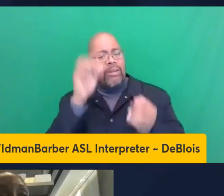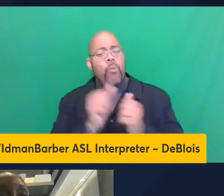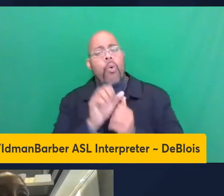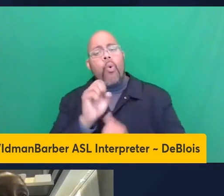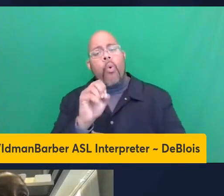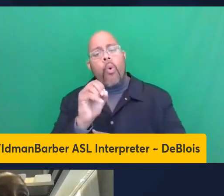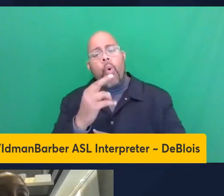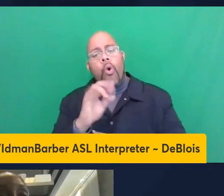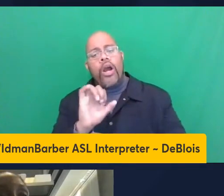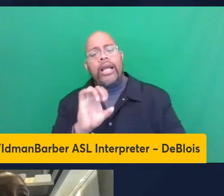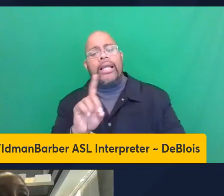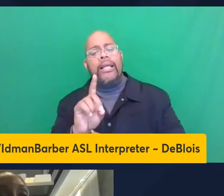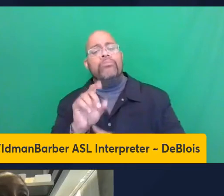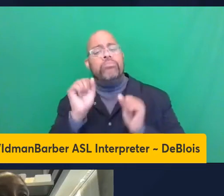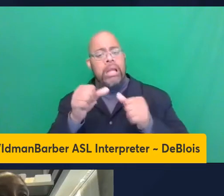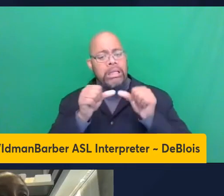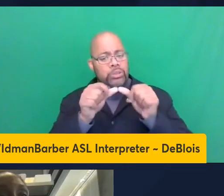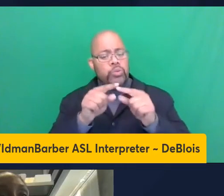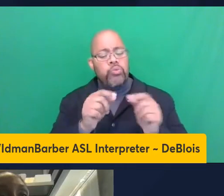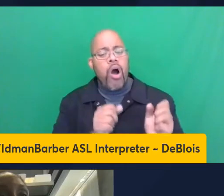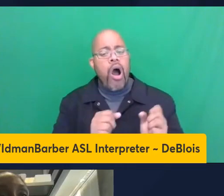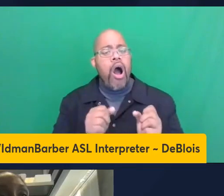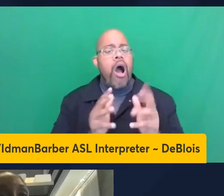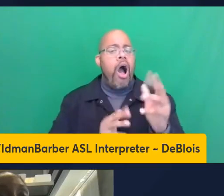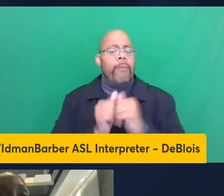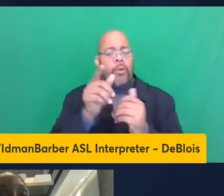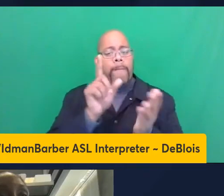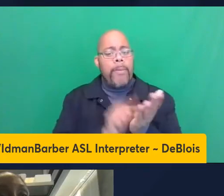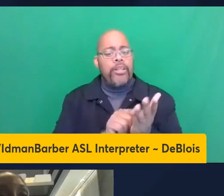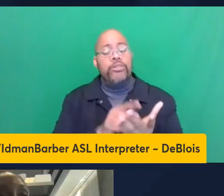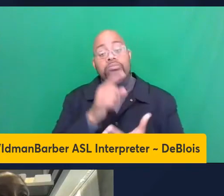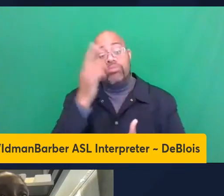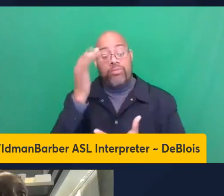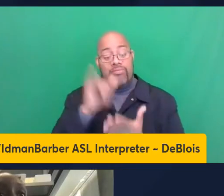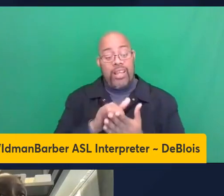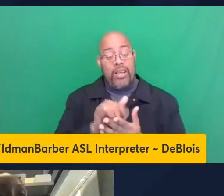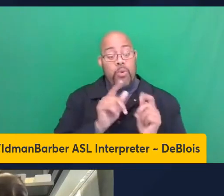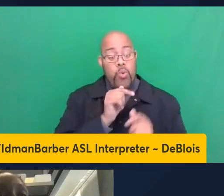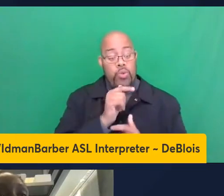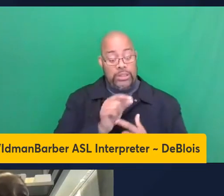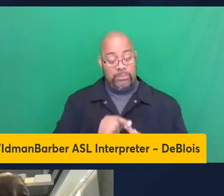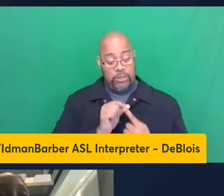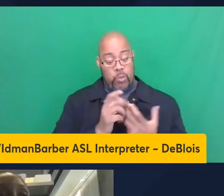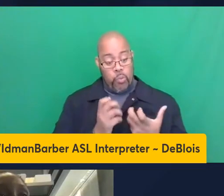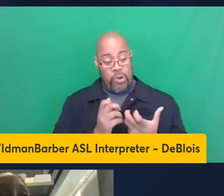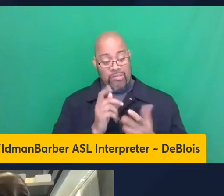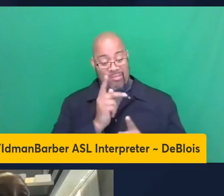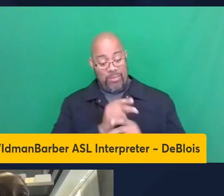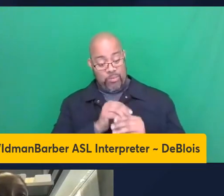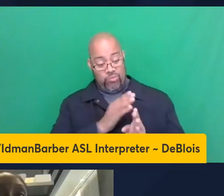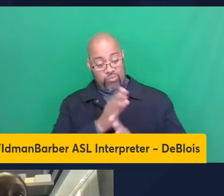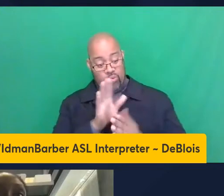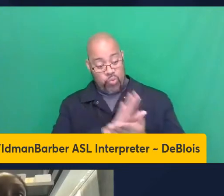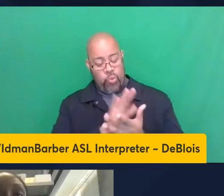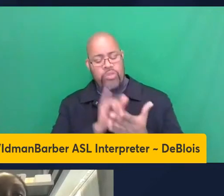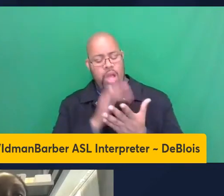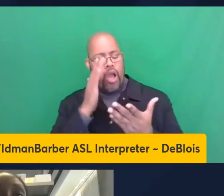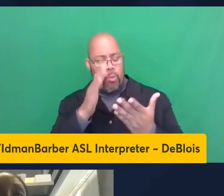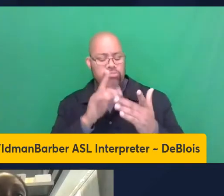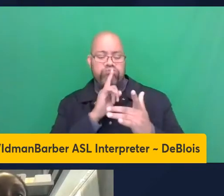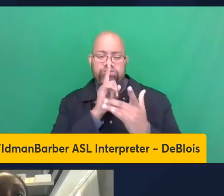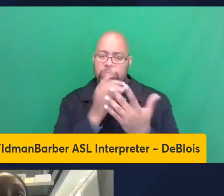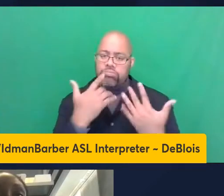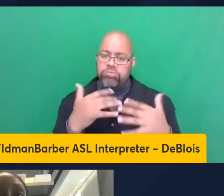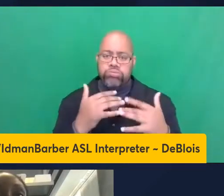Orchid, you can continue to update your publications, because for those of you that especially want to stay in academia, this is going to come in so